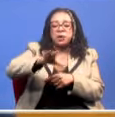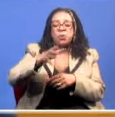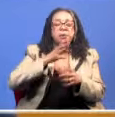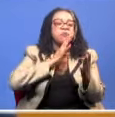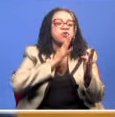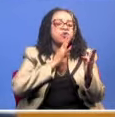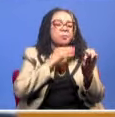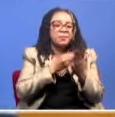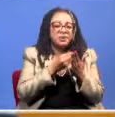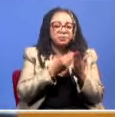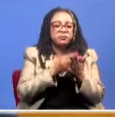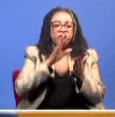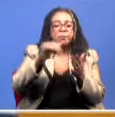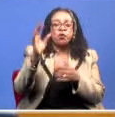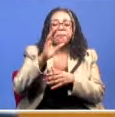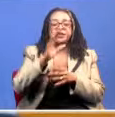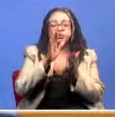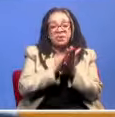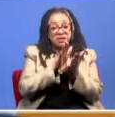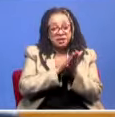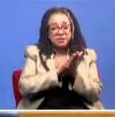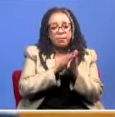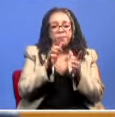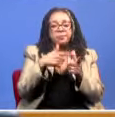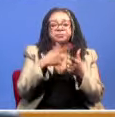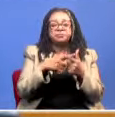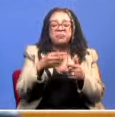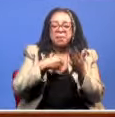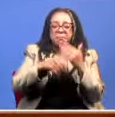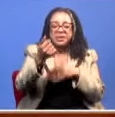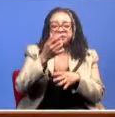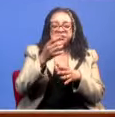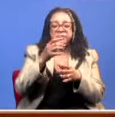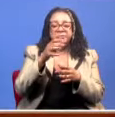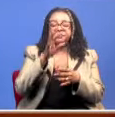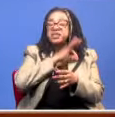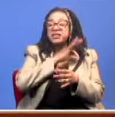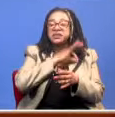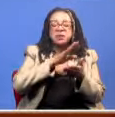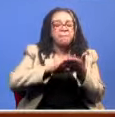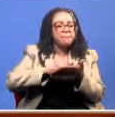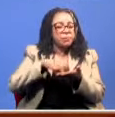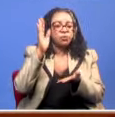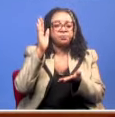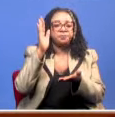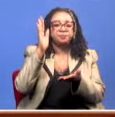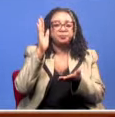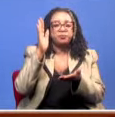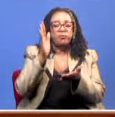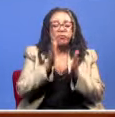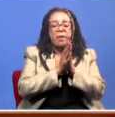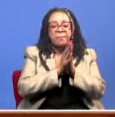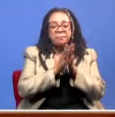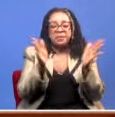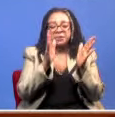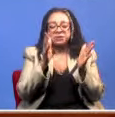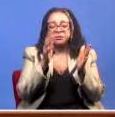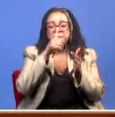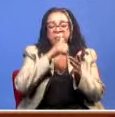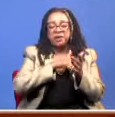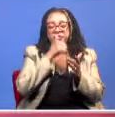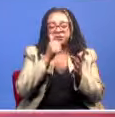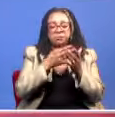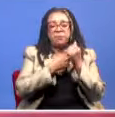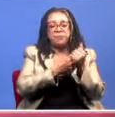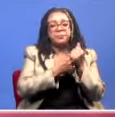money from commercial banks and pay huge interests. Having public-private partnerships on large and small government